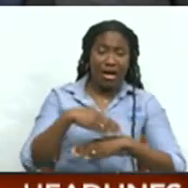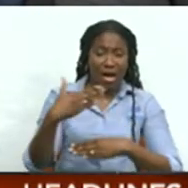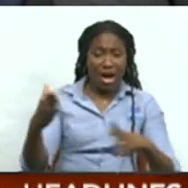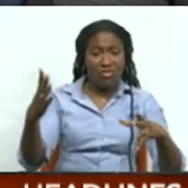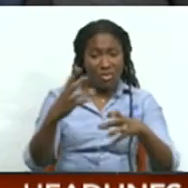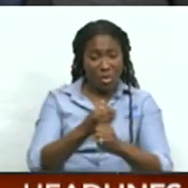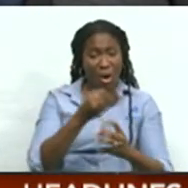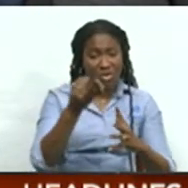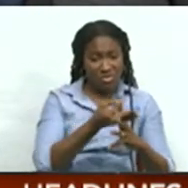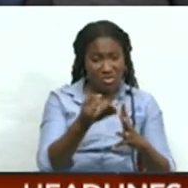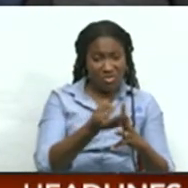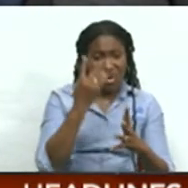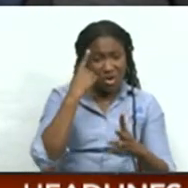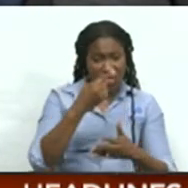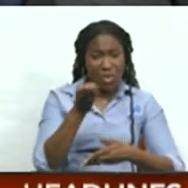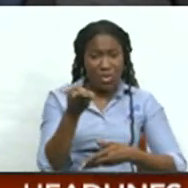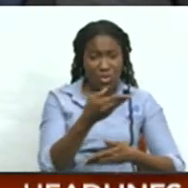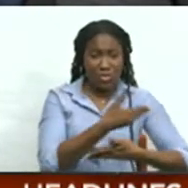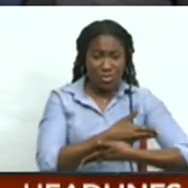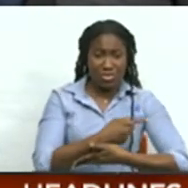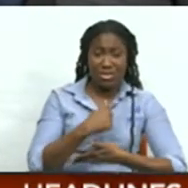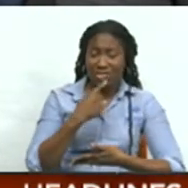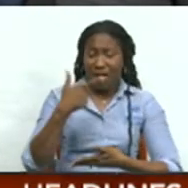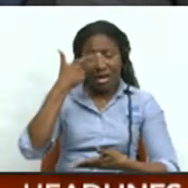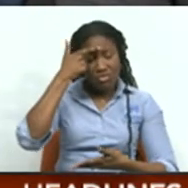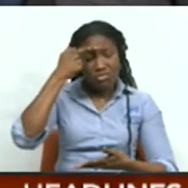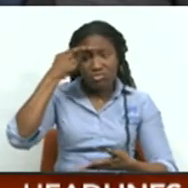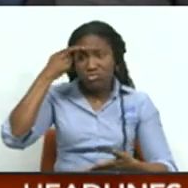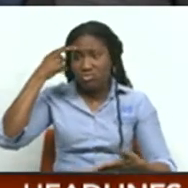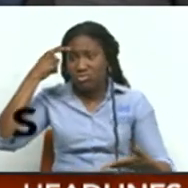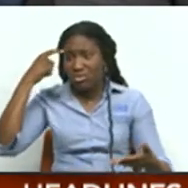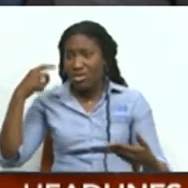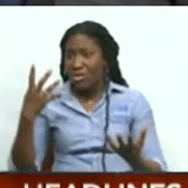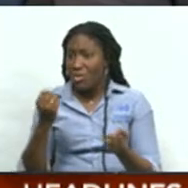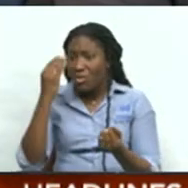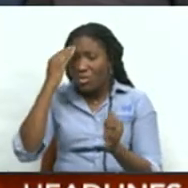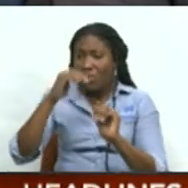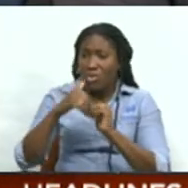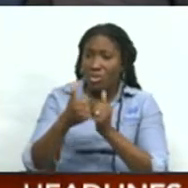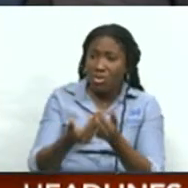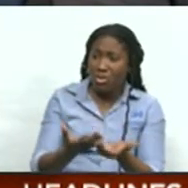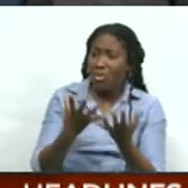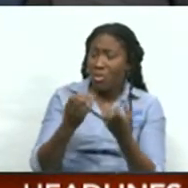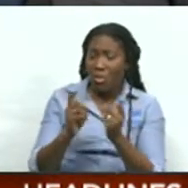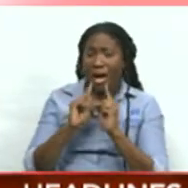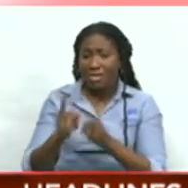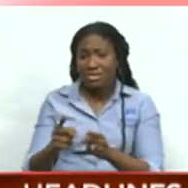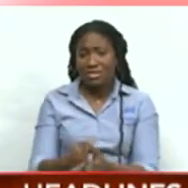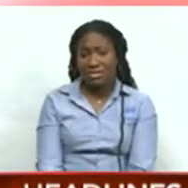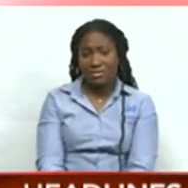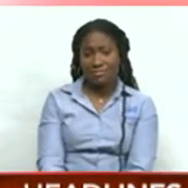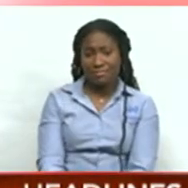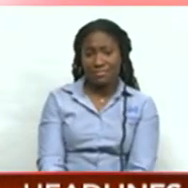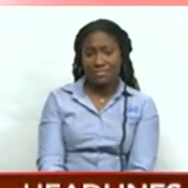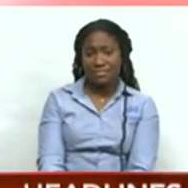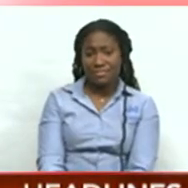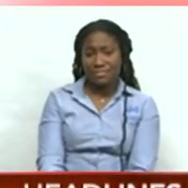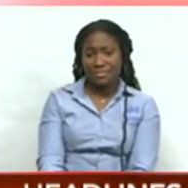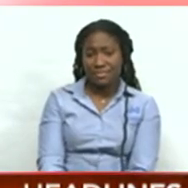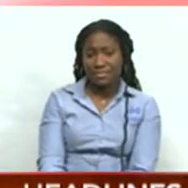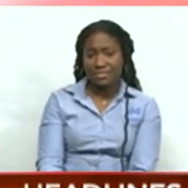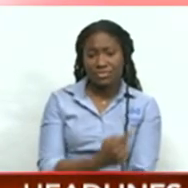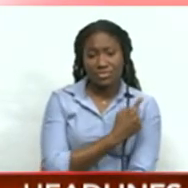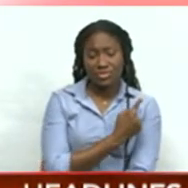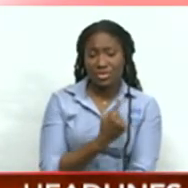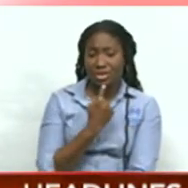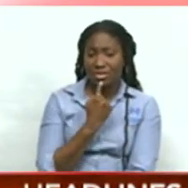tell Joshua Simangal that they are haunted by the questions they have and they long for answers. Words cannot even